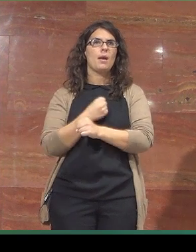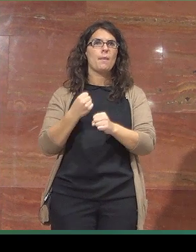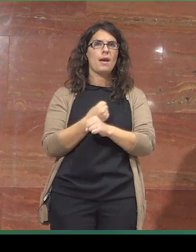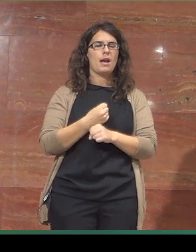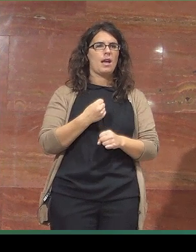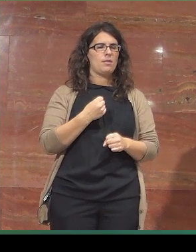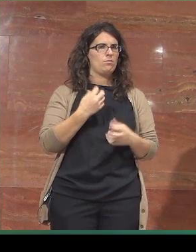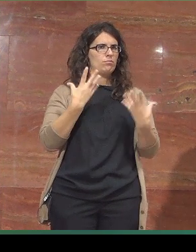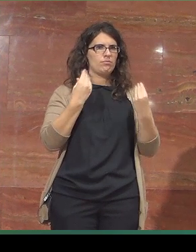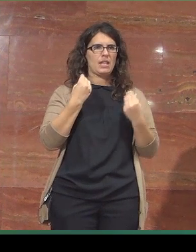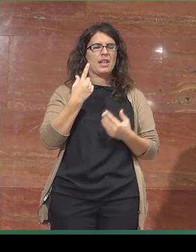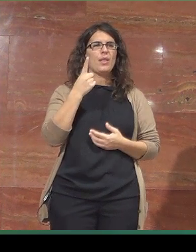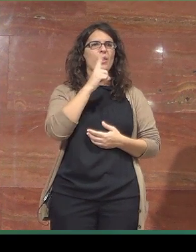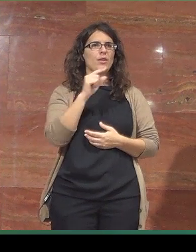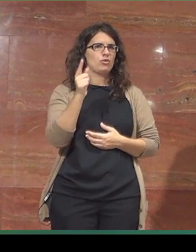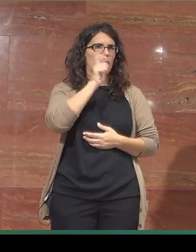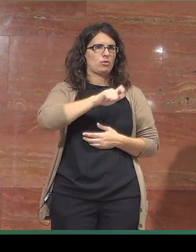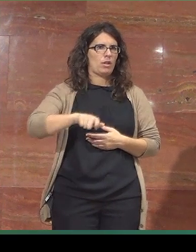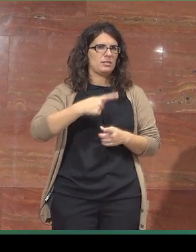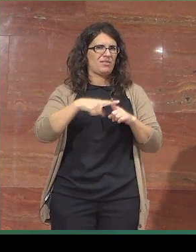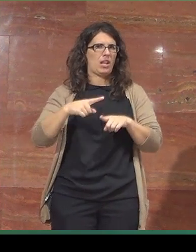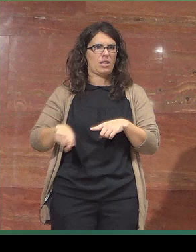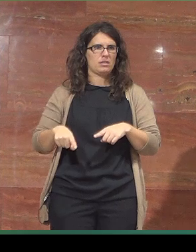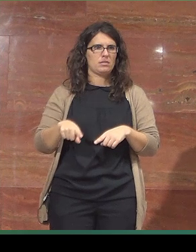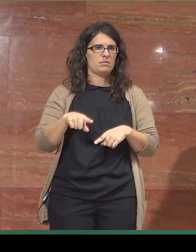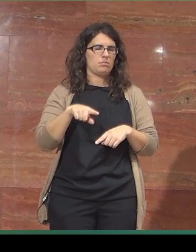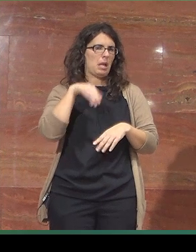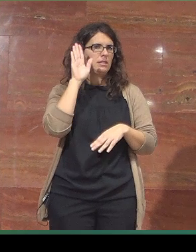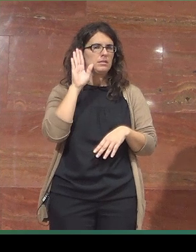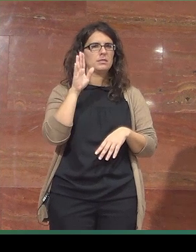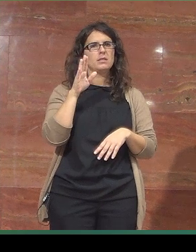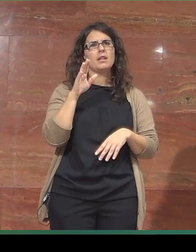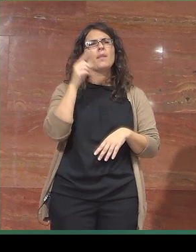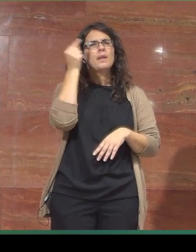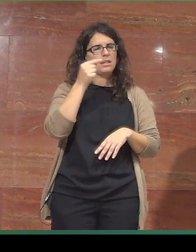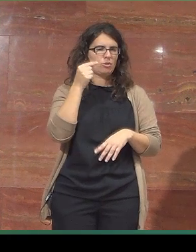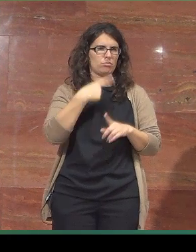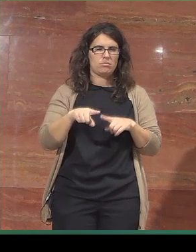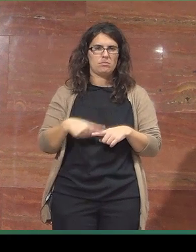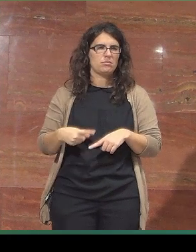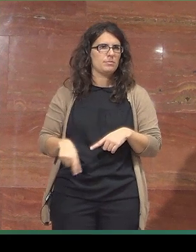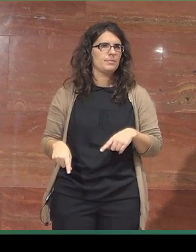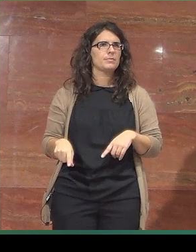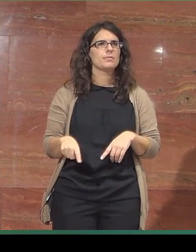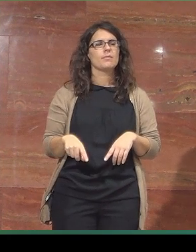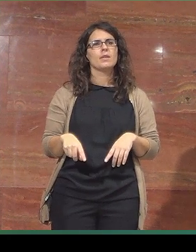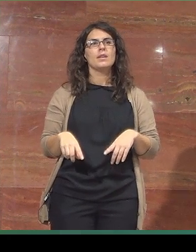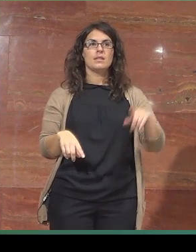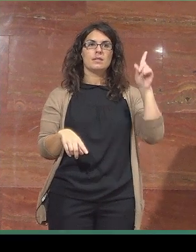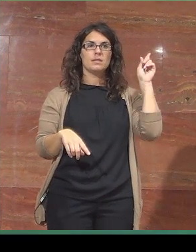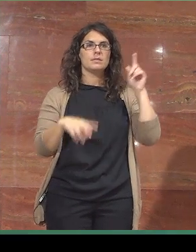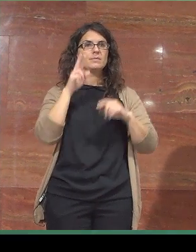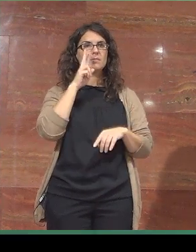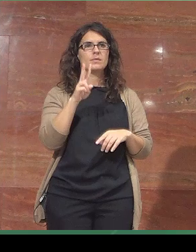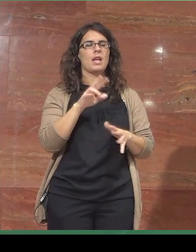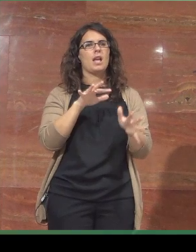tested hundreds of different designs. And I think here, the design evolved from something close